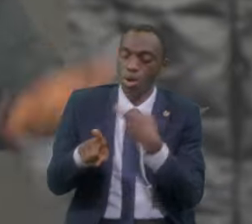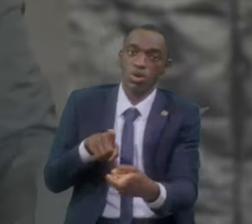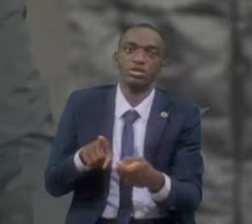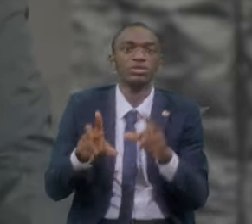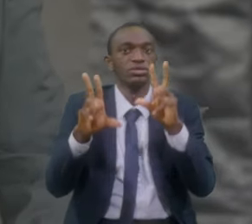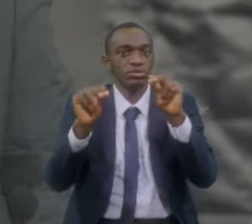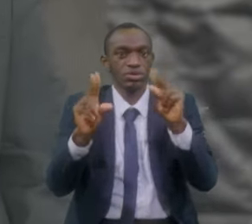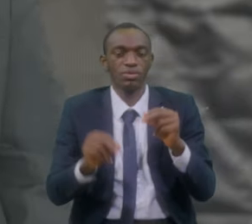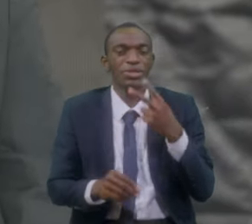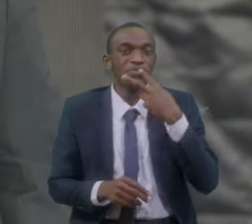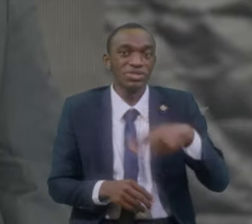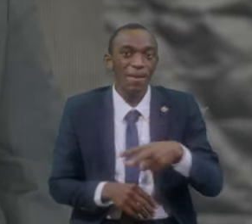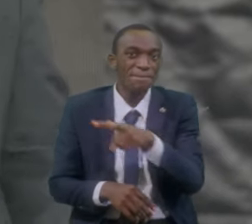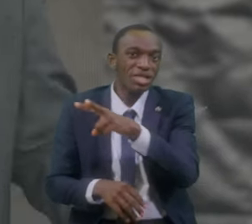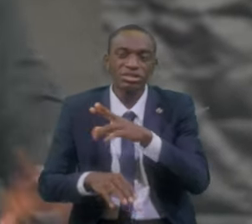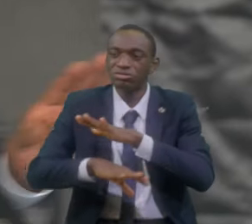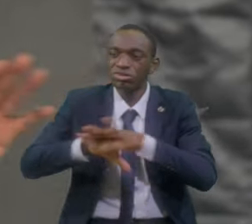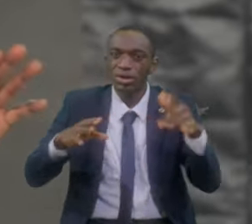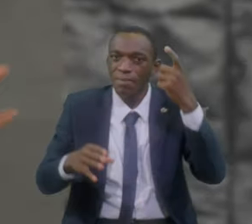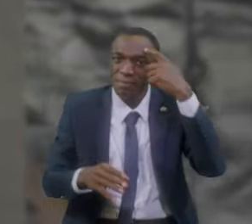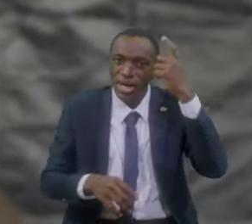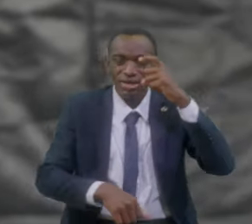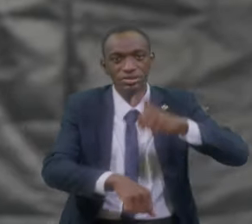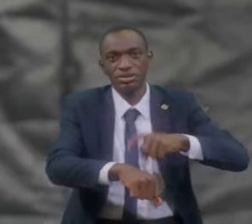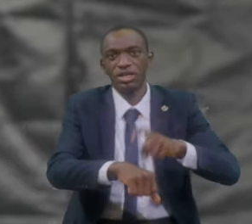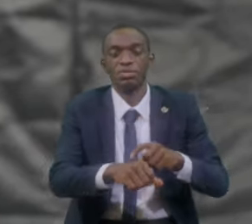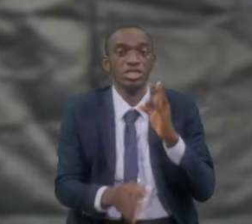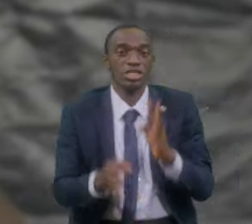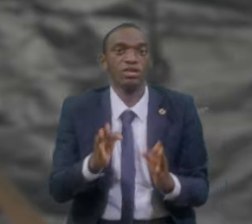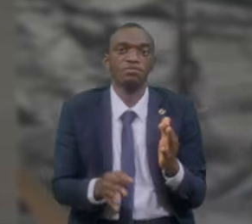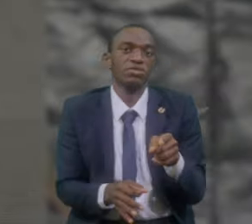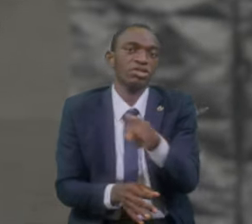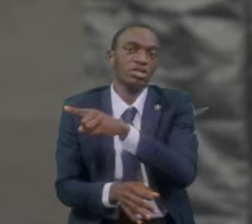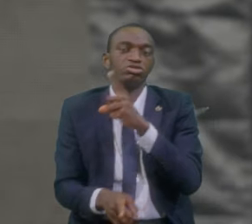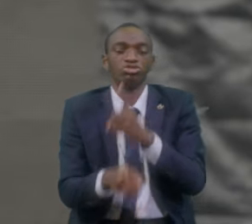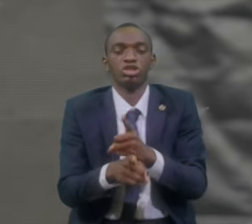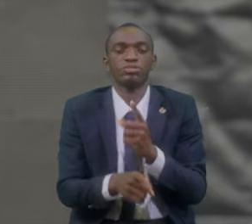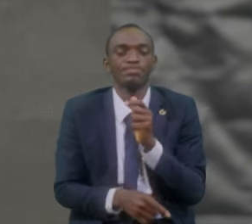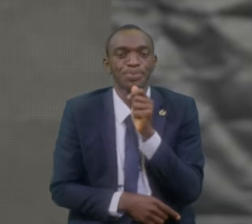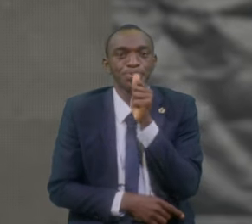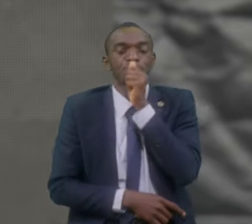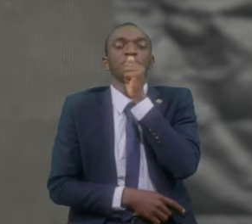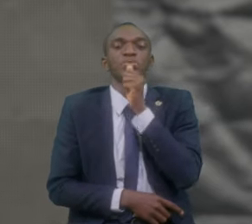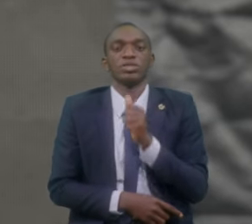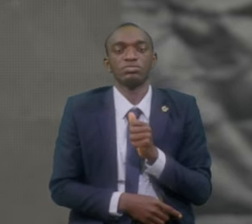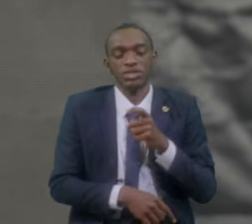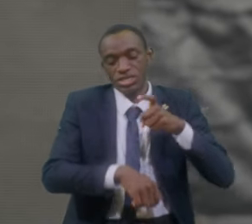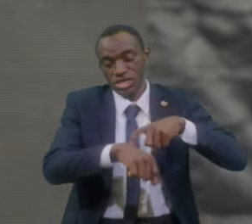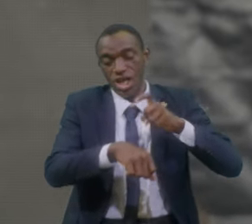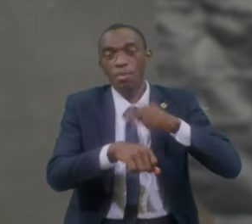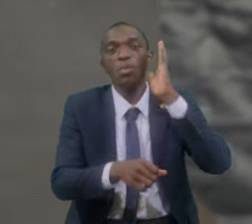not mind time. If they just kept quiet, time will